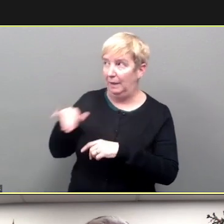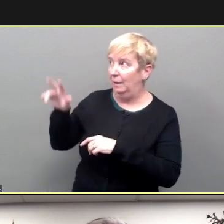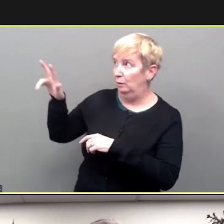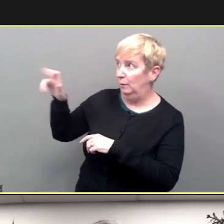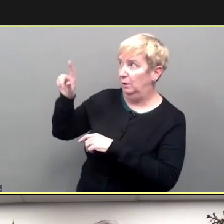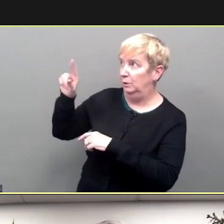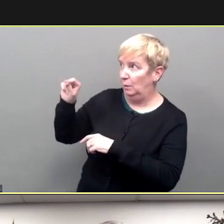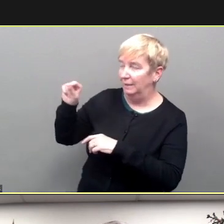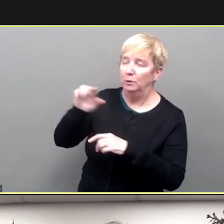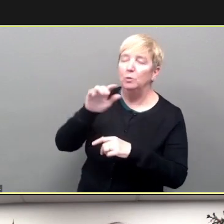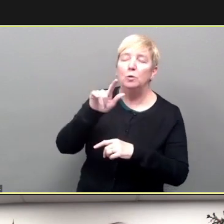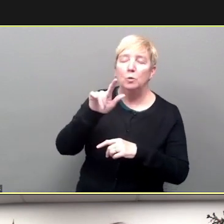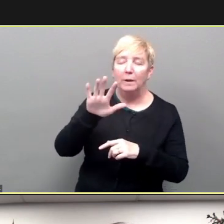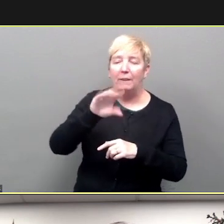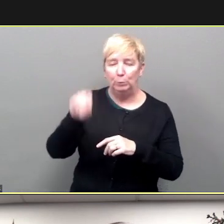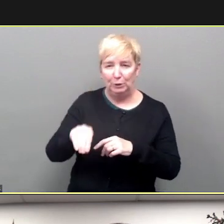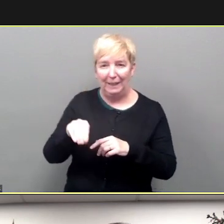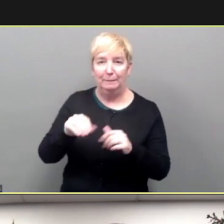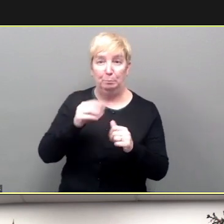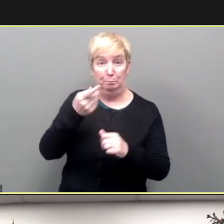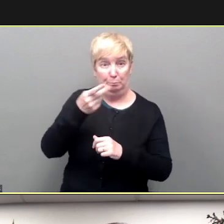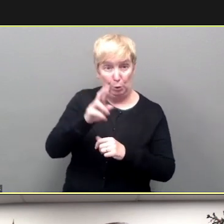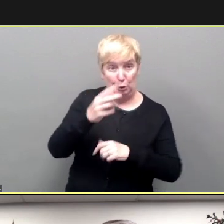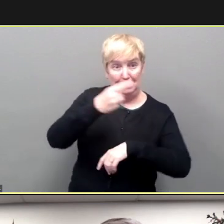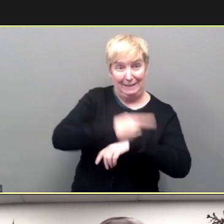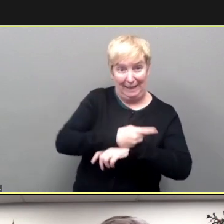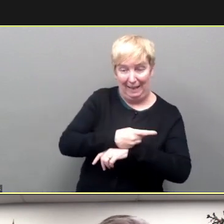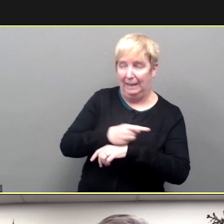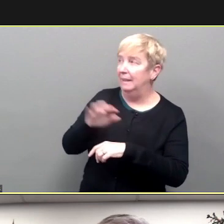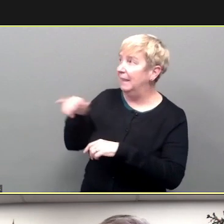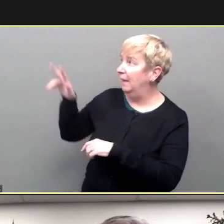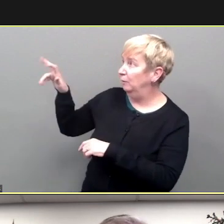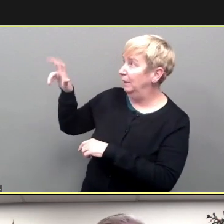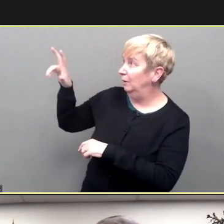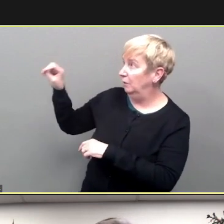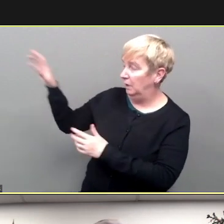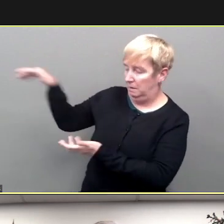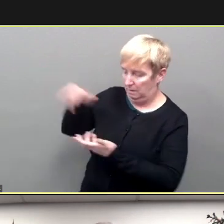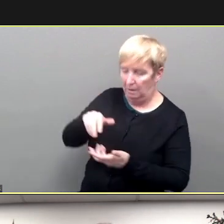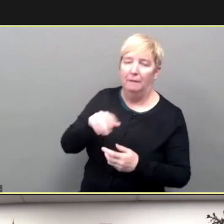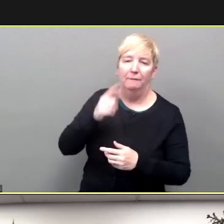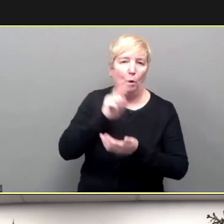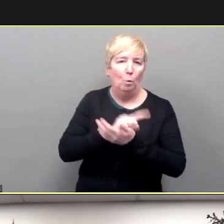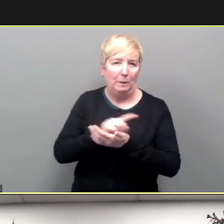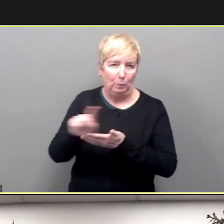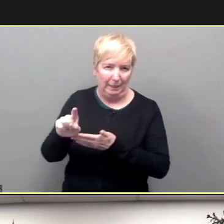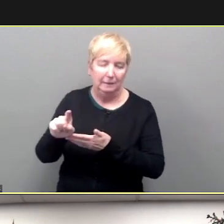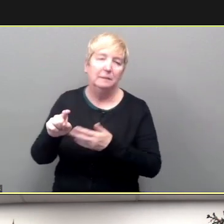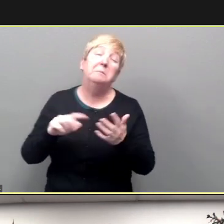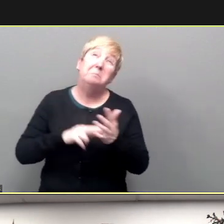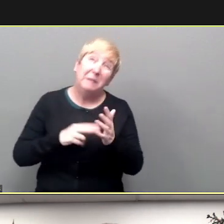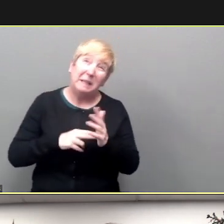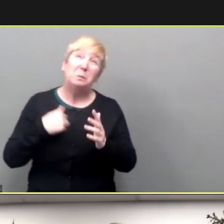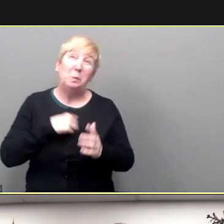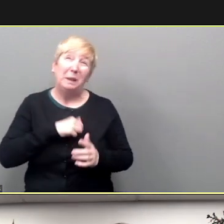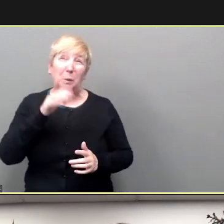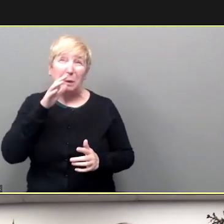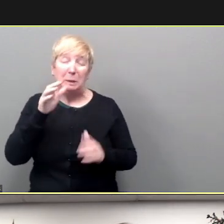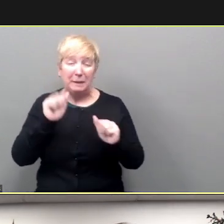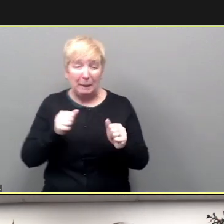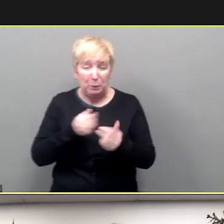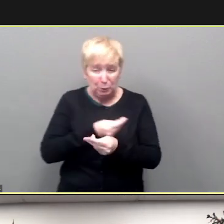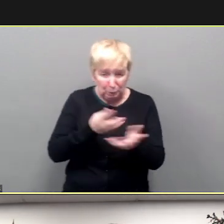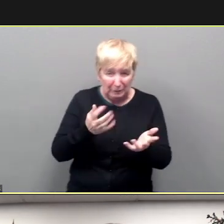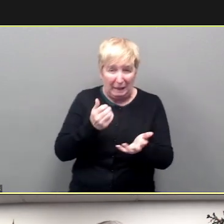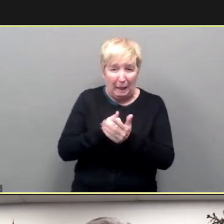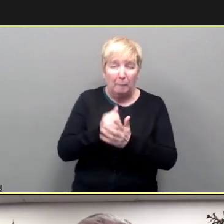treatment is supposed to last us a week. So now we're down to the maximum would be treating about 3% of cases a day.